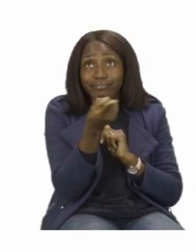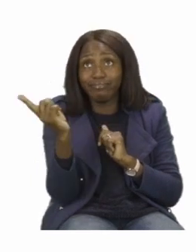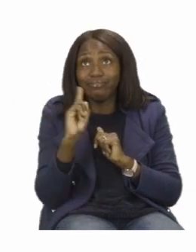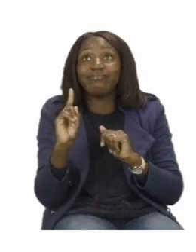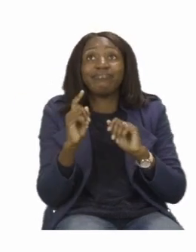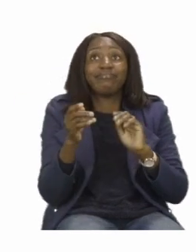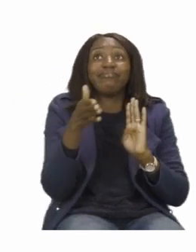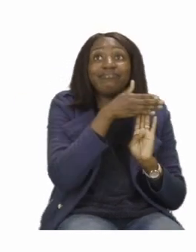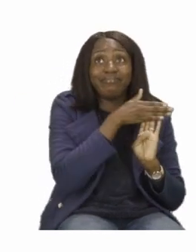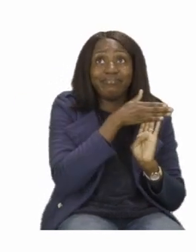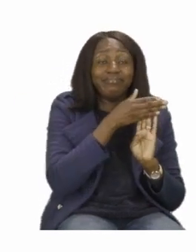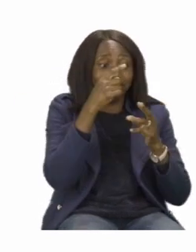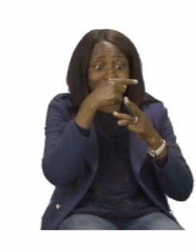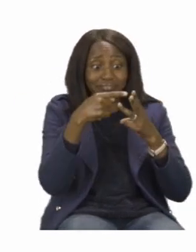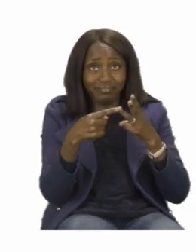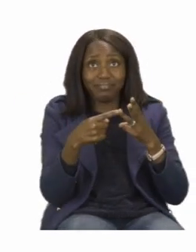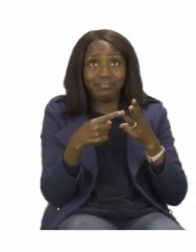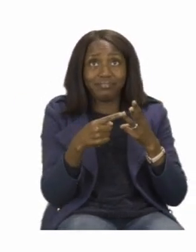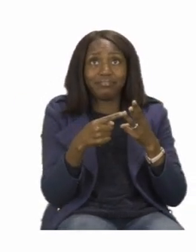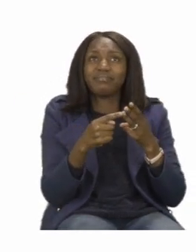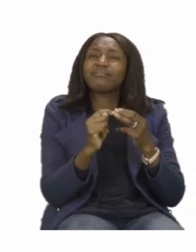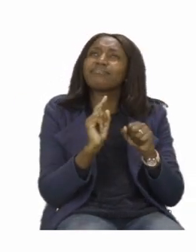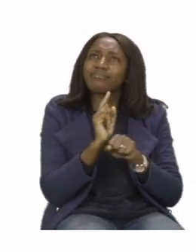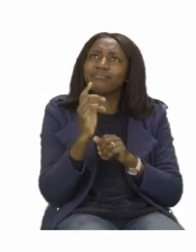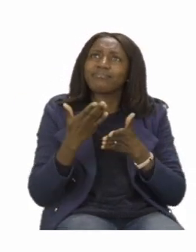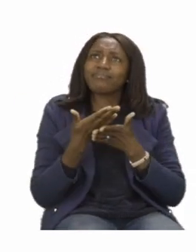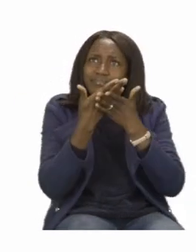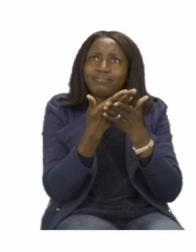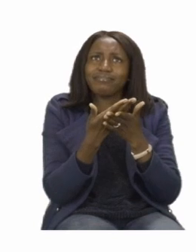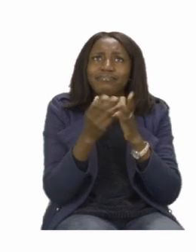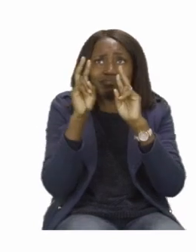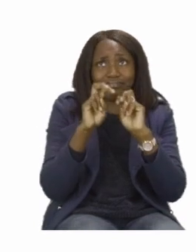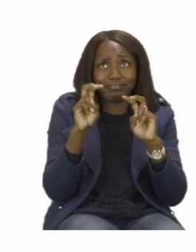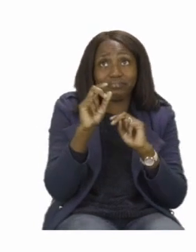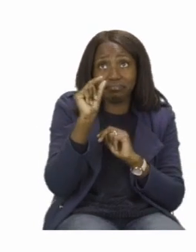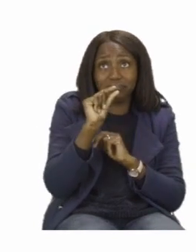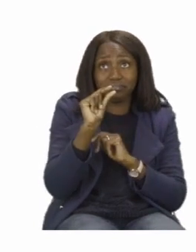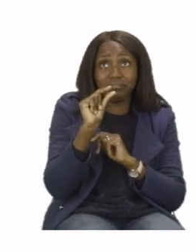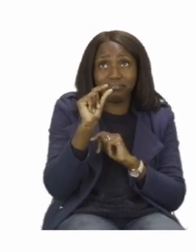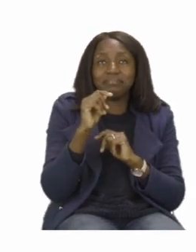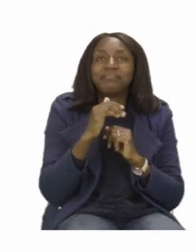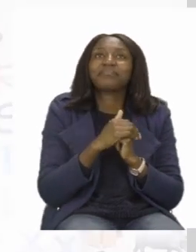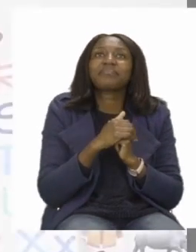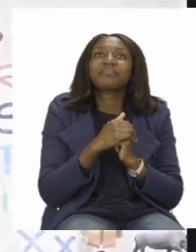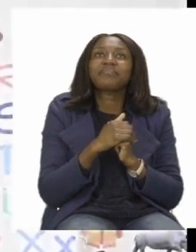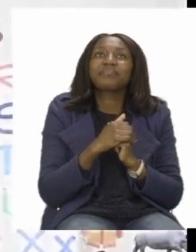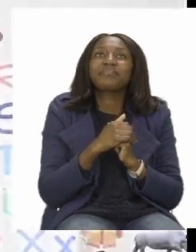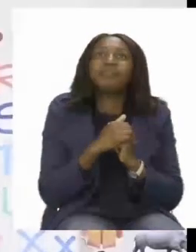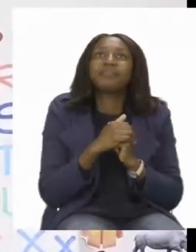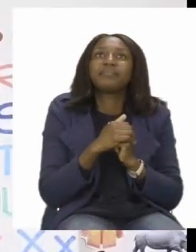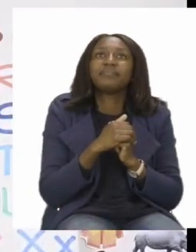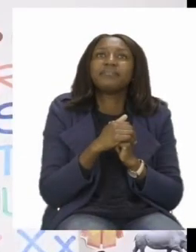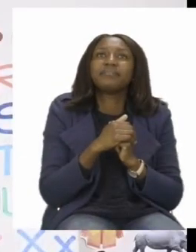safe. For now, let's do the first part, the word search, and find a few words together. Now, I